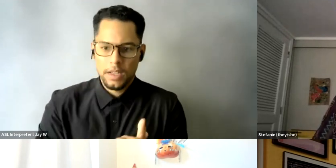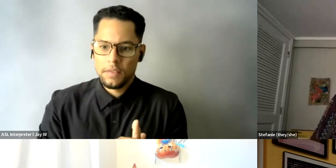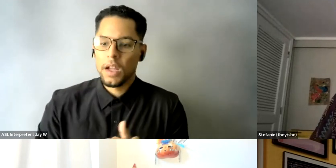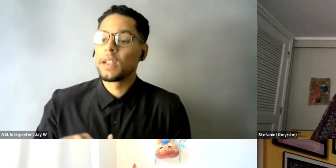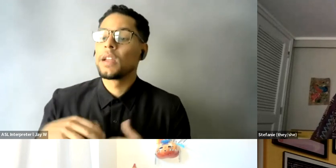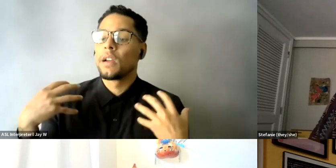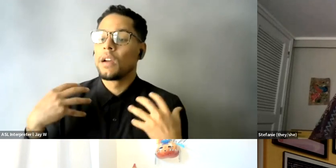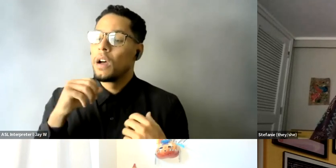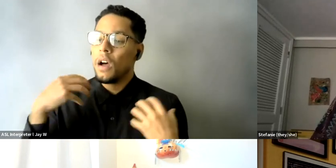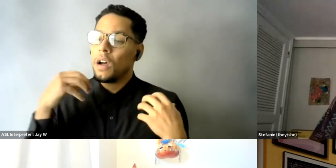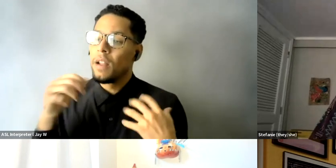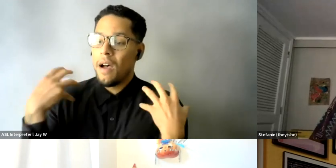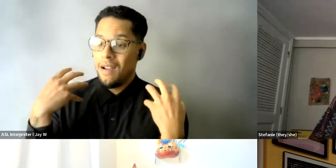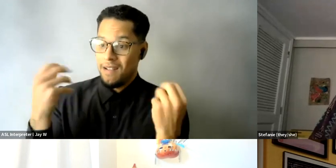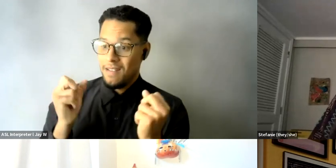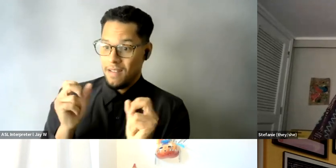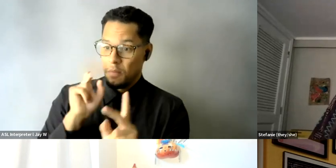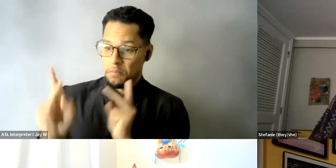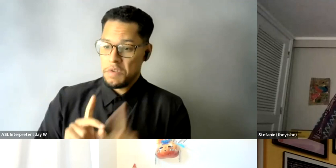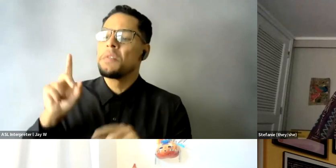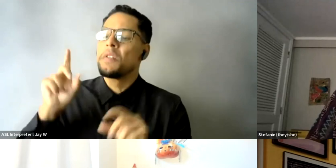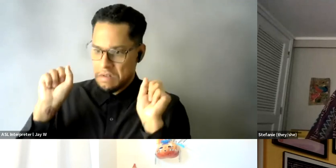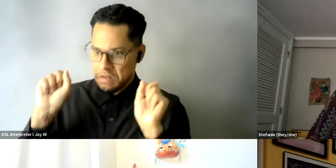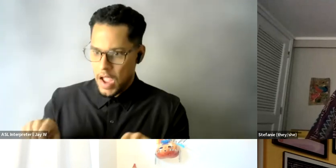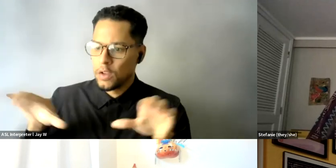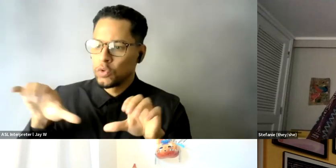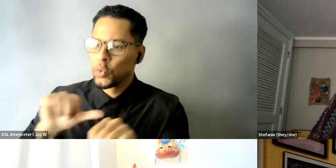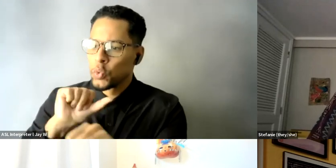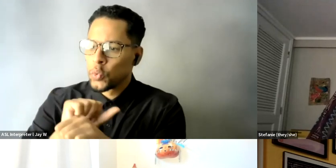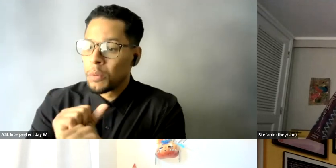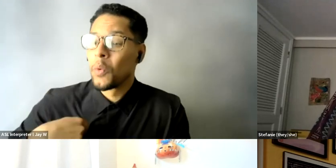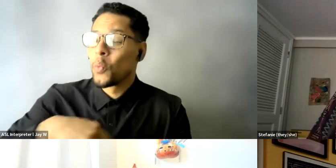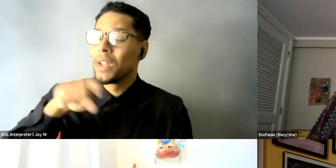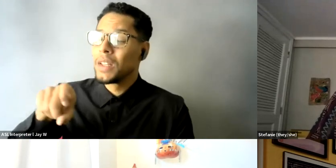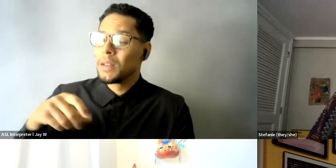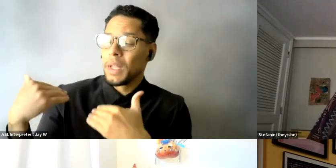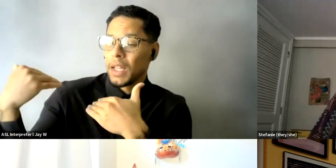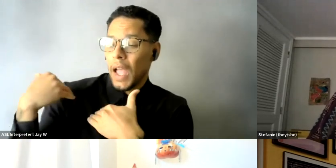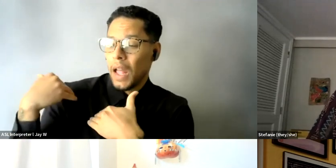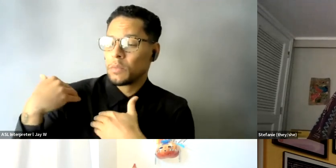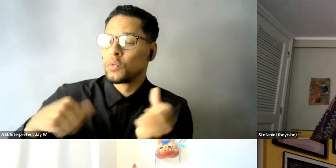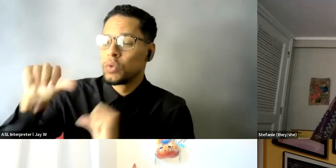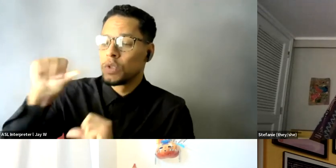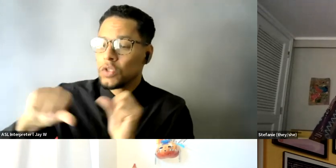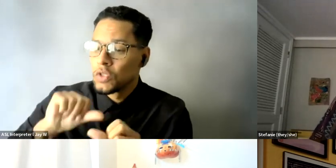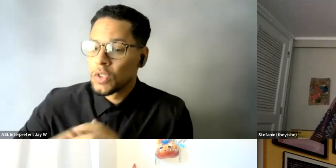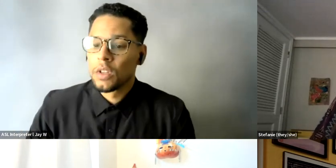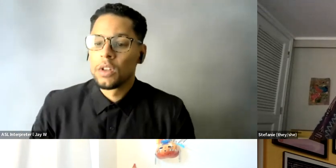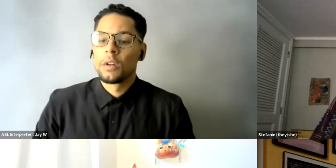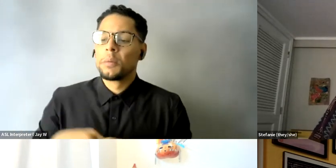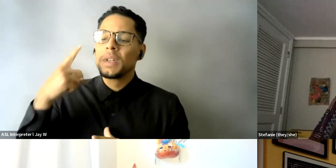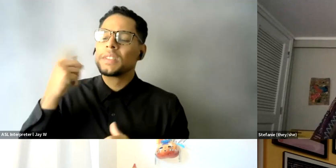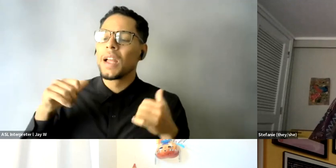need to be in community and we need to be accountable to each other, because that's when we are capable of perpetuating trauma,